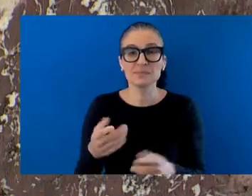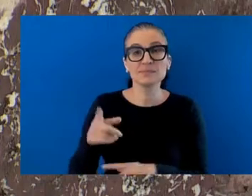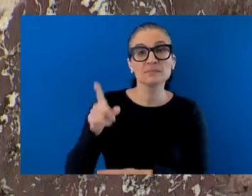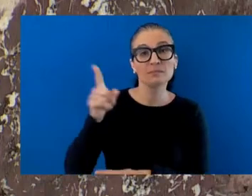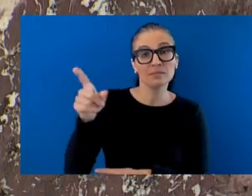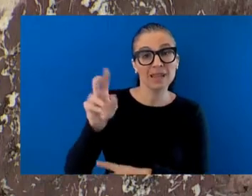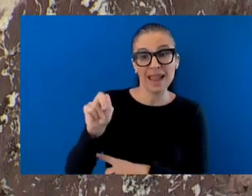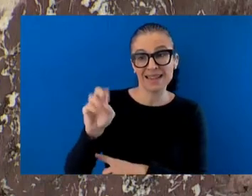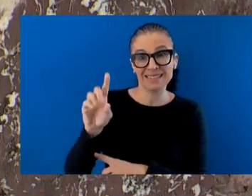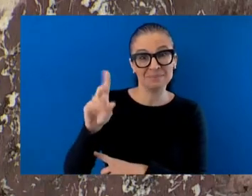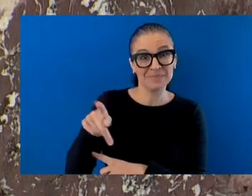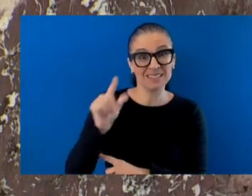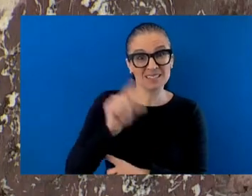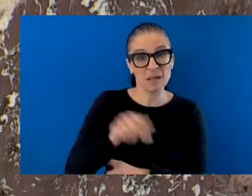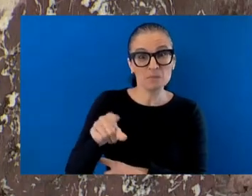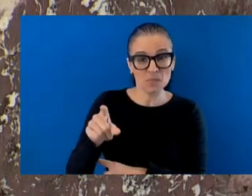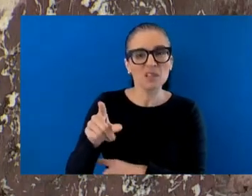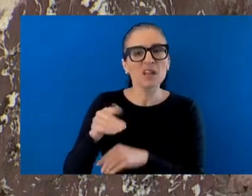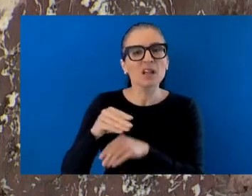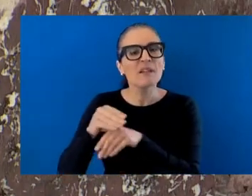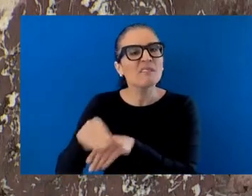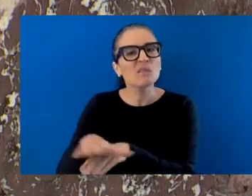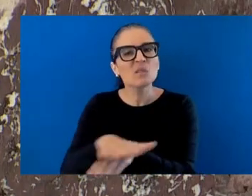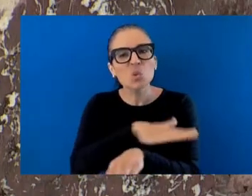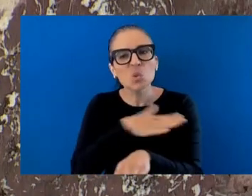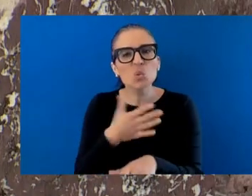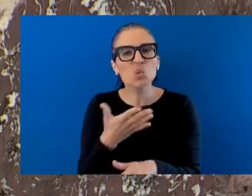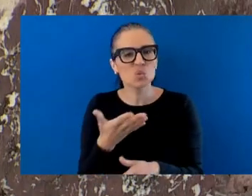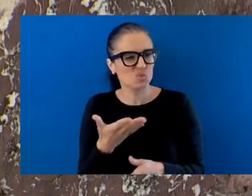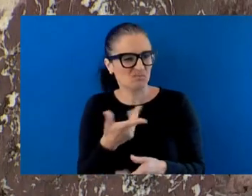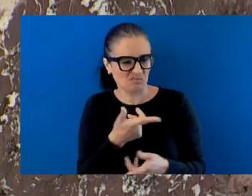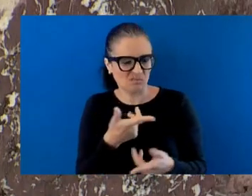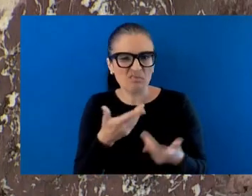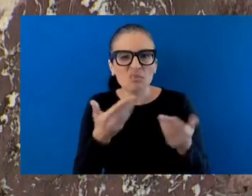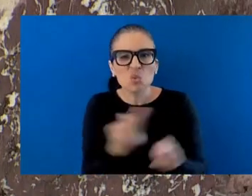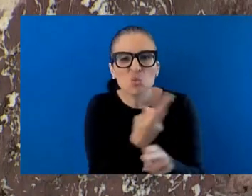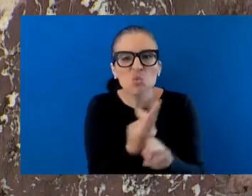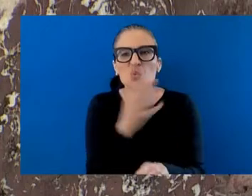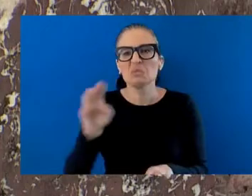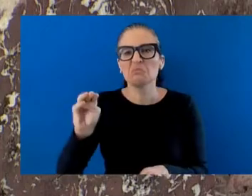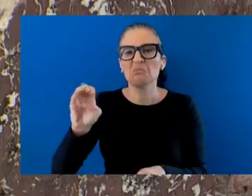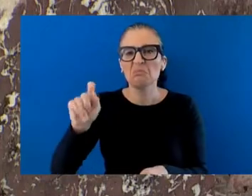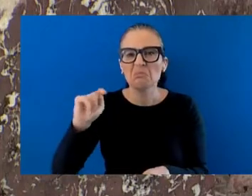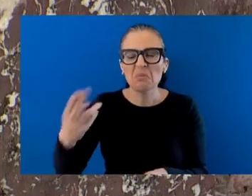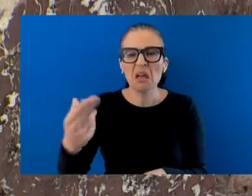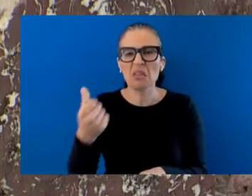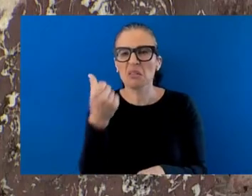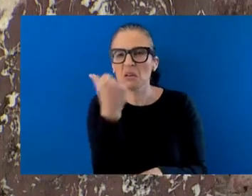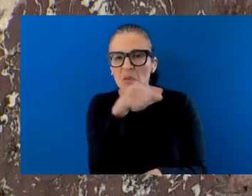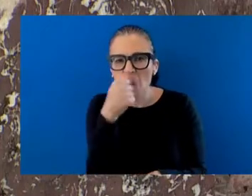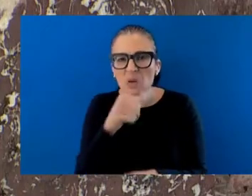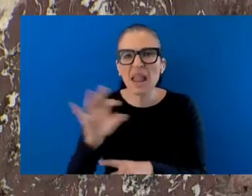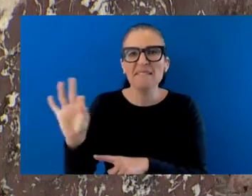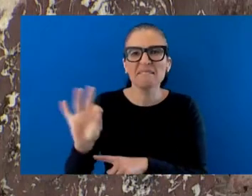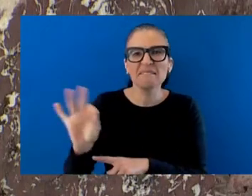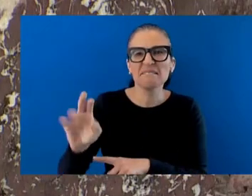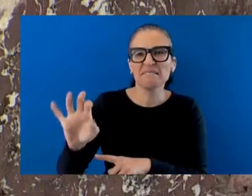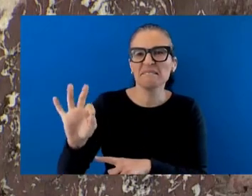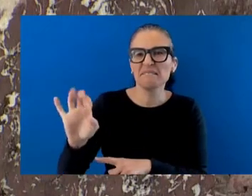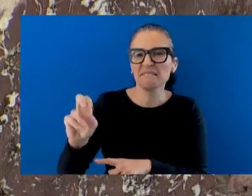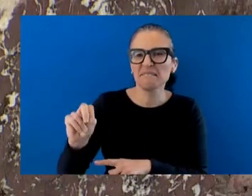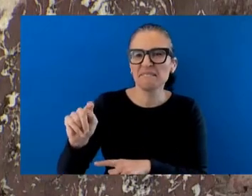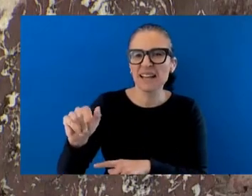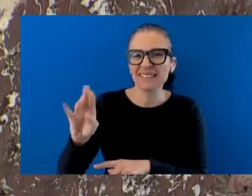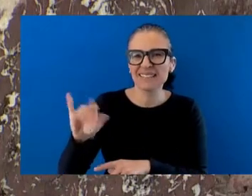cocaine, and fentanyl use in spaces as routine as the local Tim Hortons and as critical as the emergency